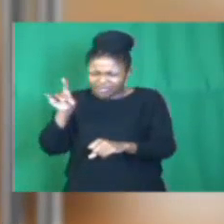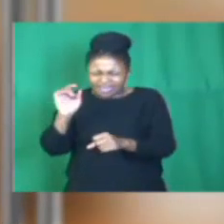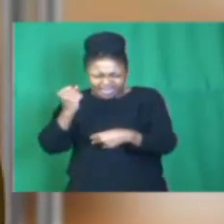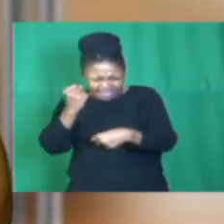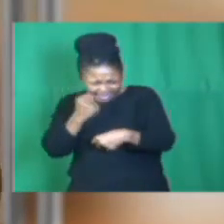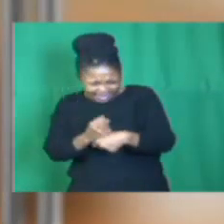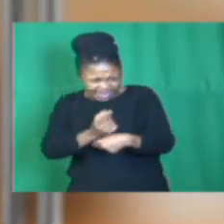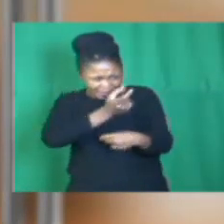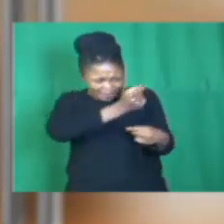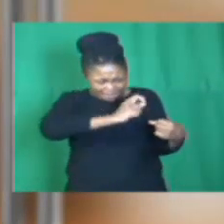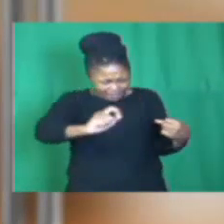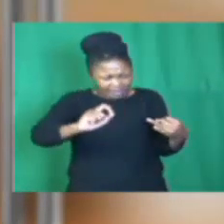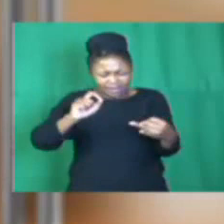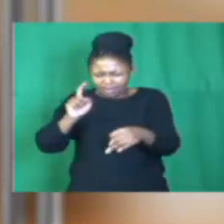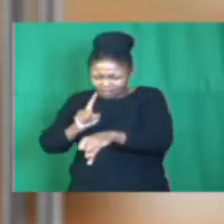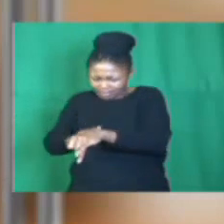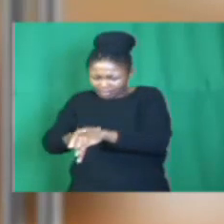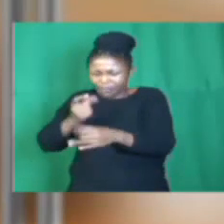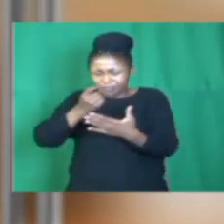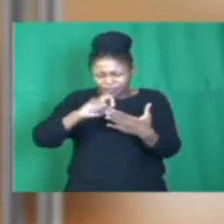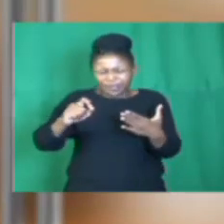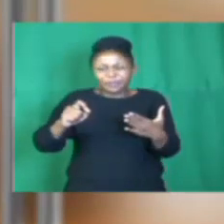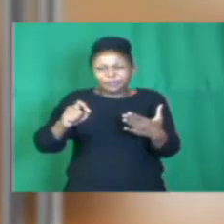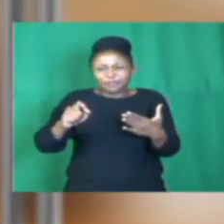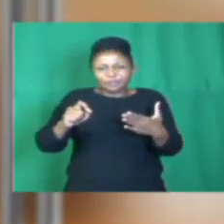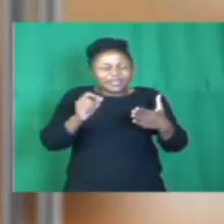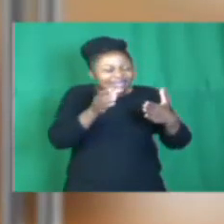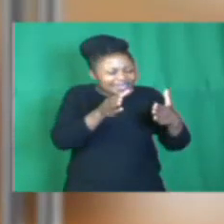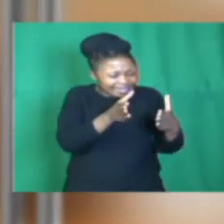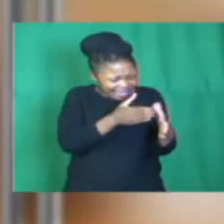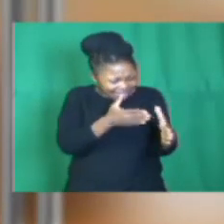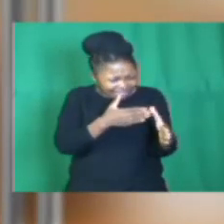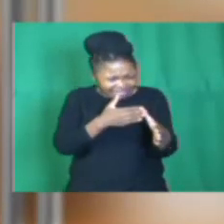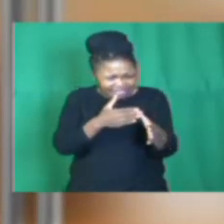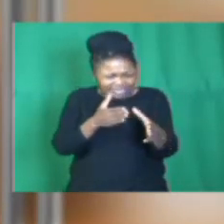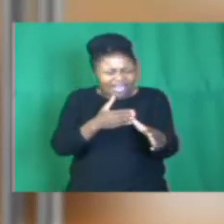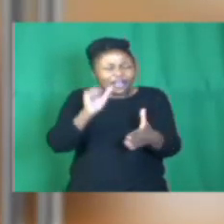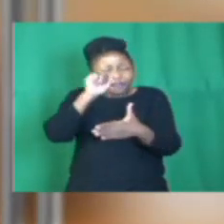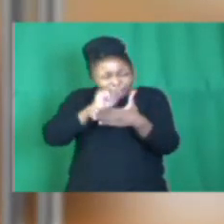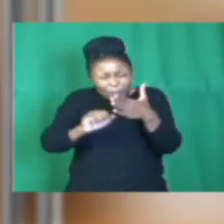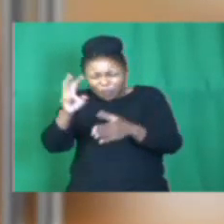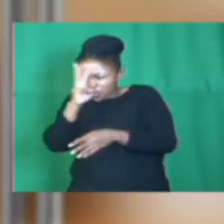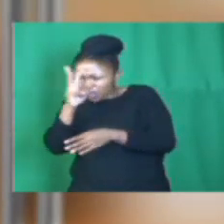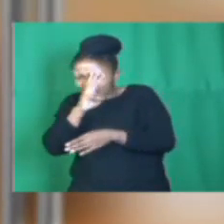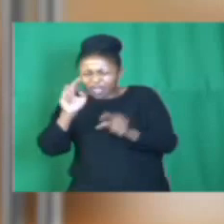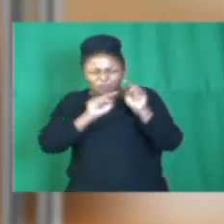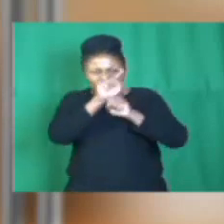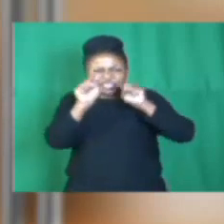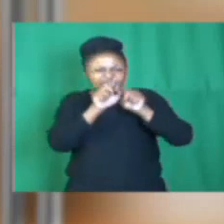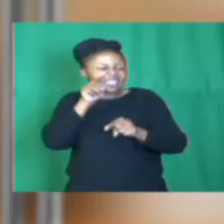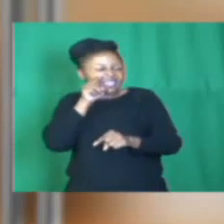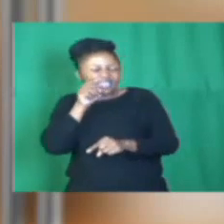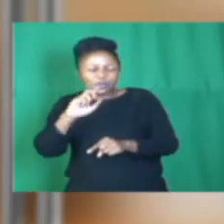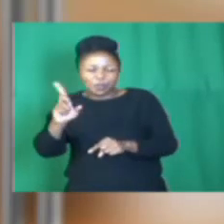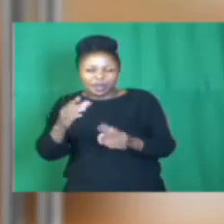It means you should give the response yes, according to what we have been asked first. So with this one, it